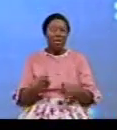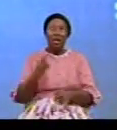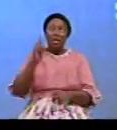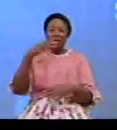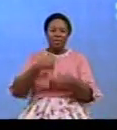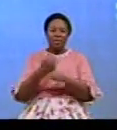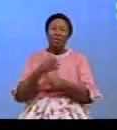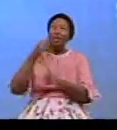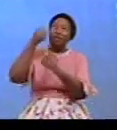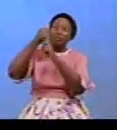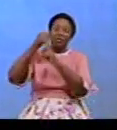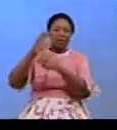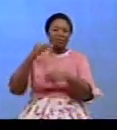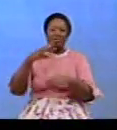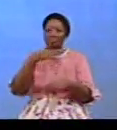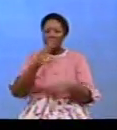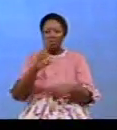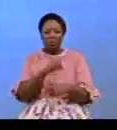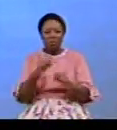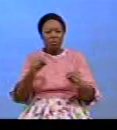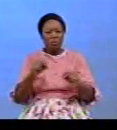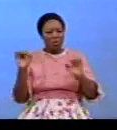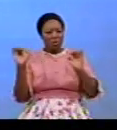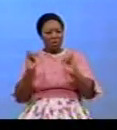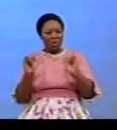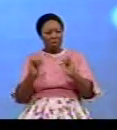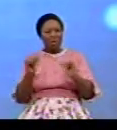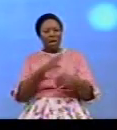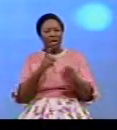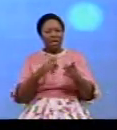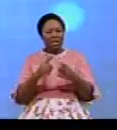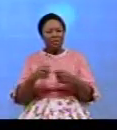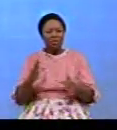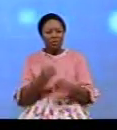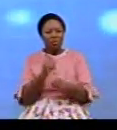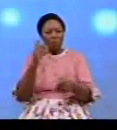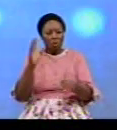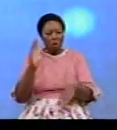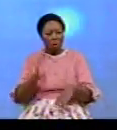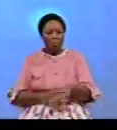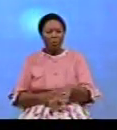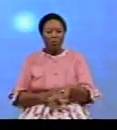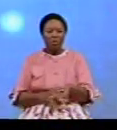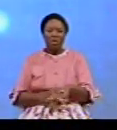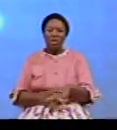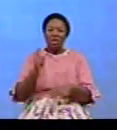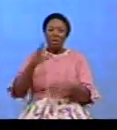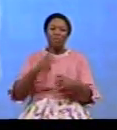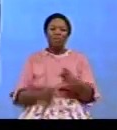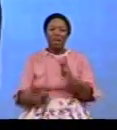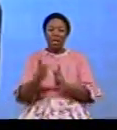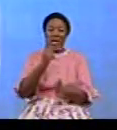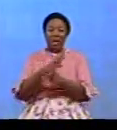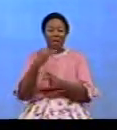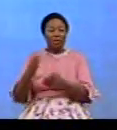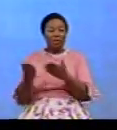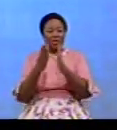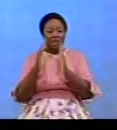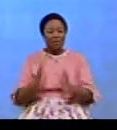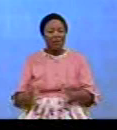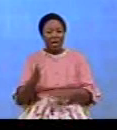in Jesus' name. But if you say, I will not allow him